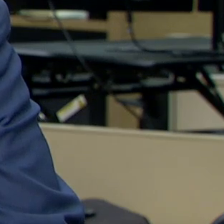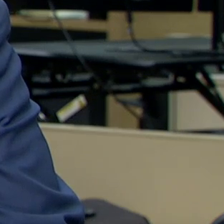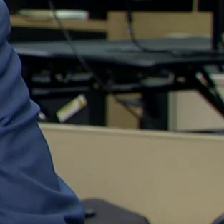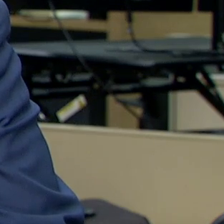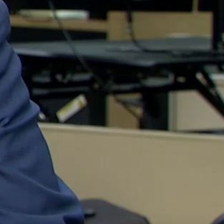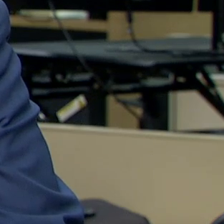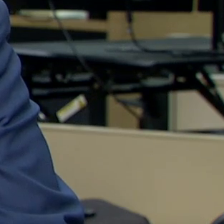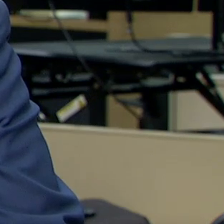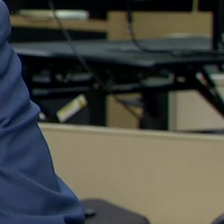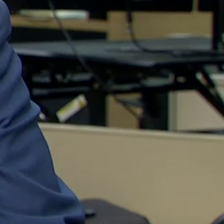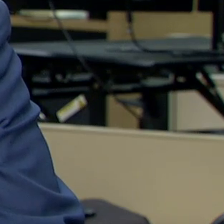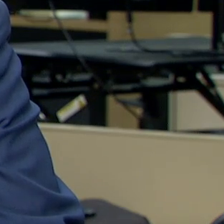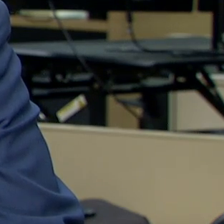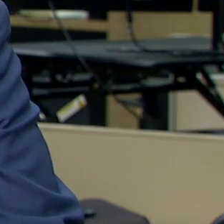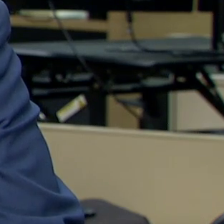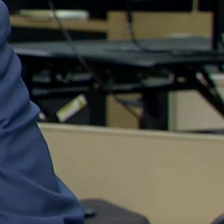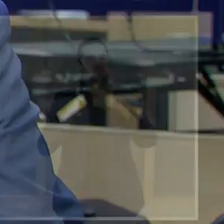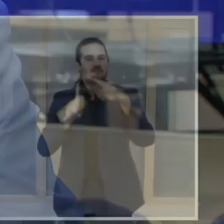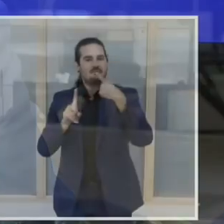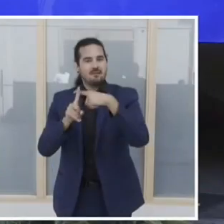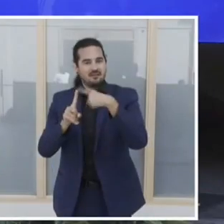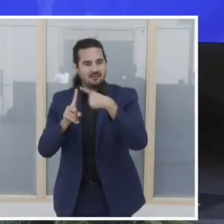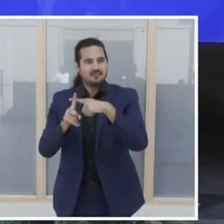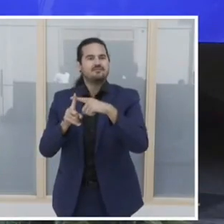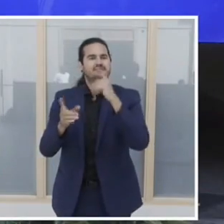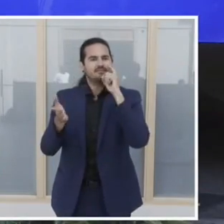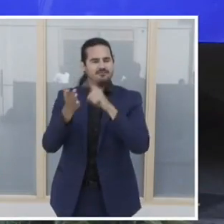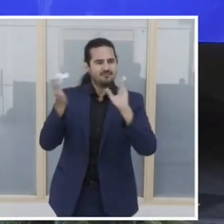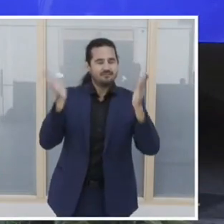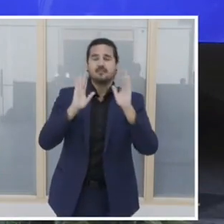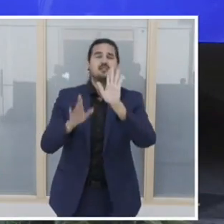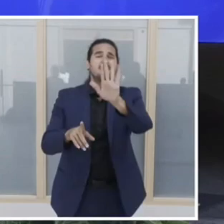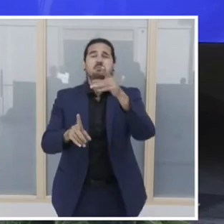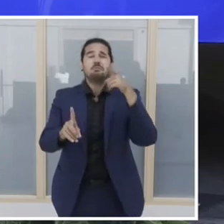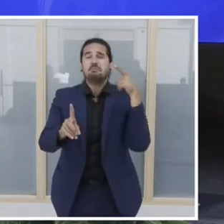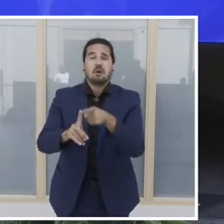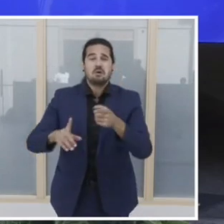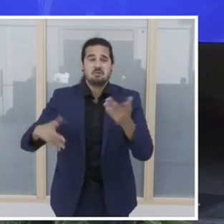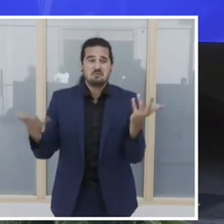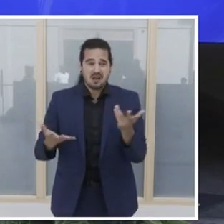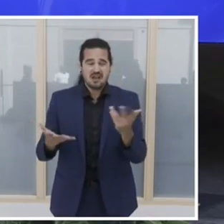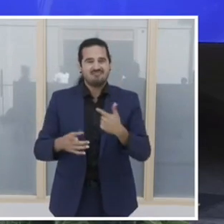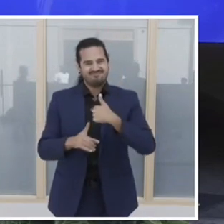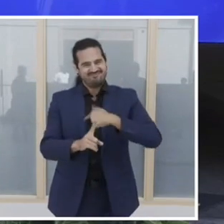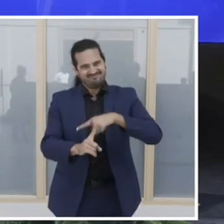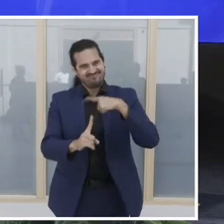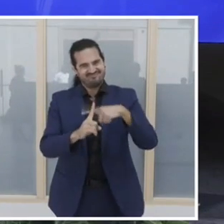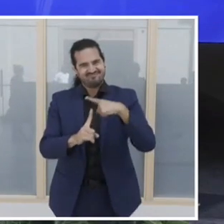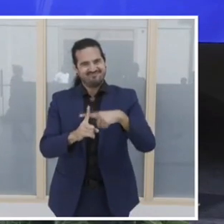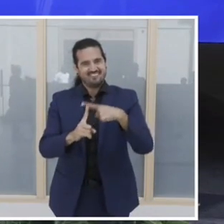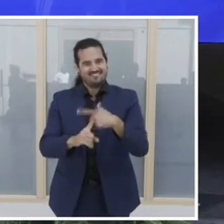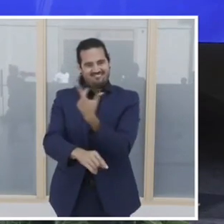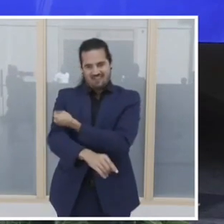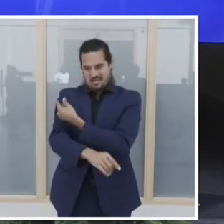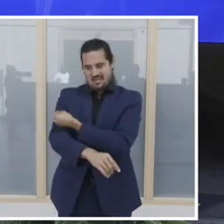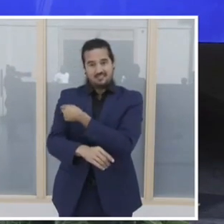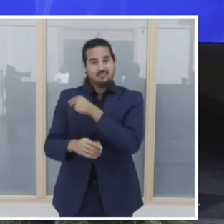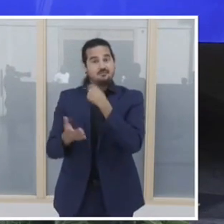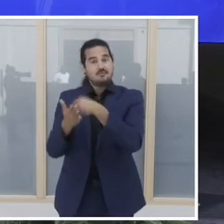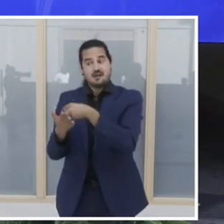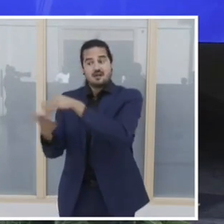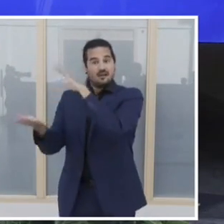not nearly far enough. We are confident these vaccines incentives have worked, and that's why we